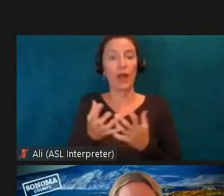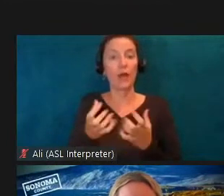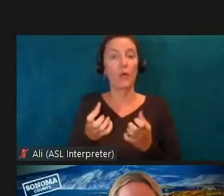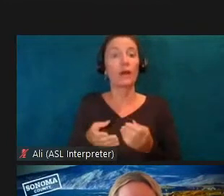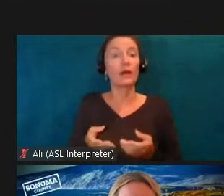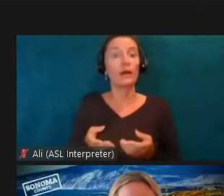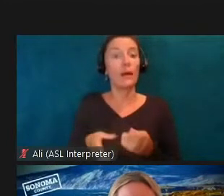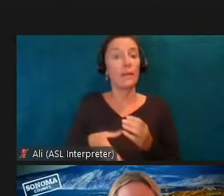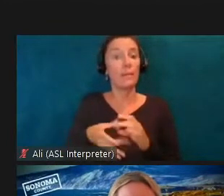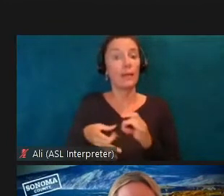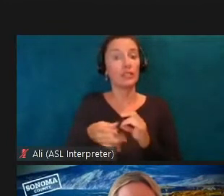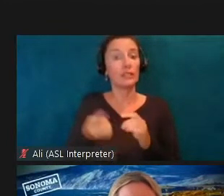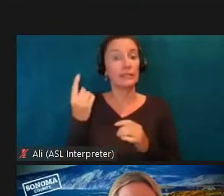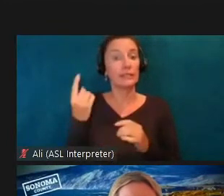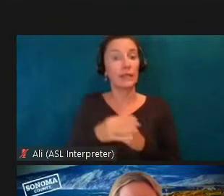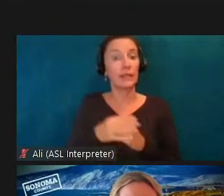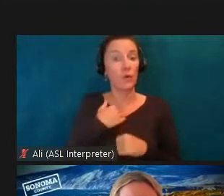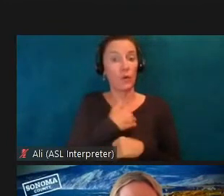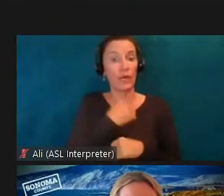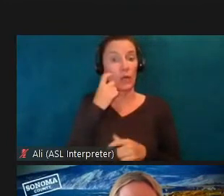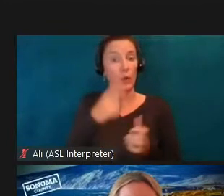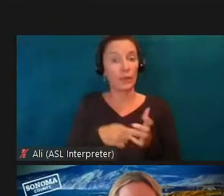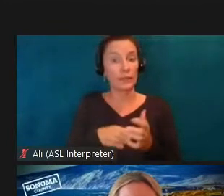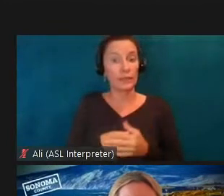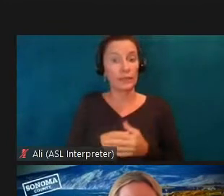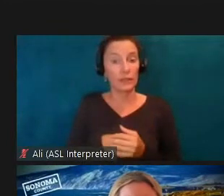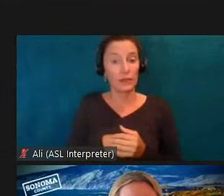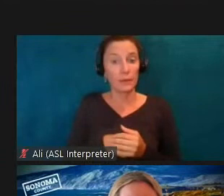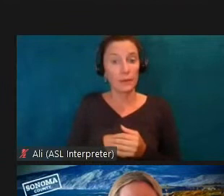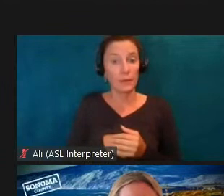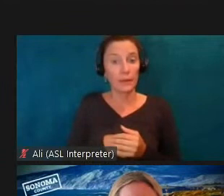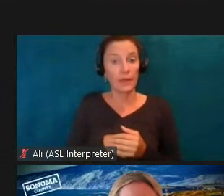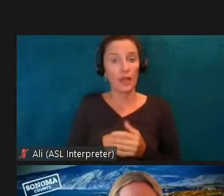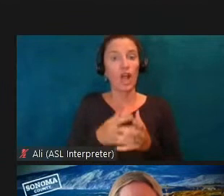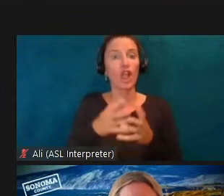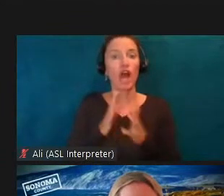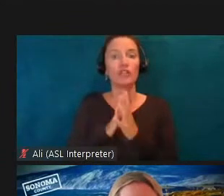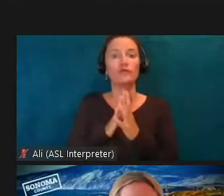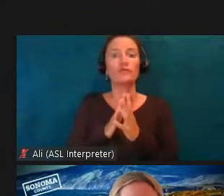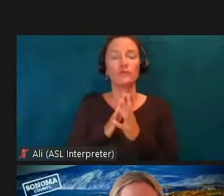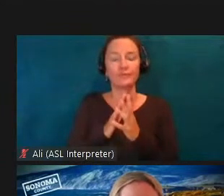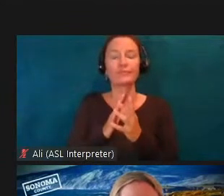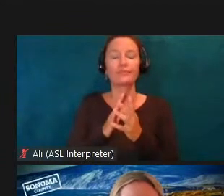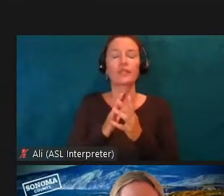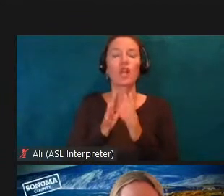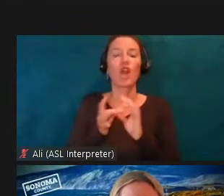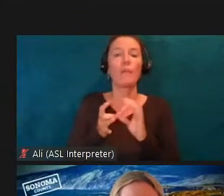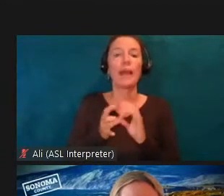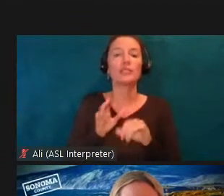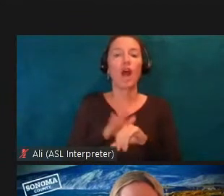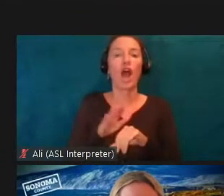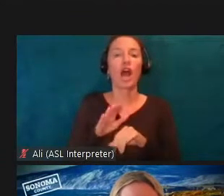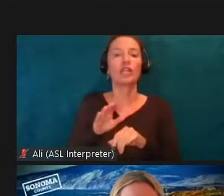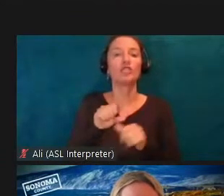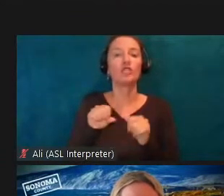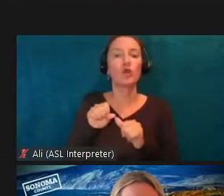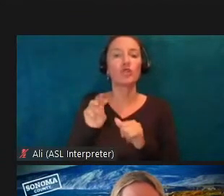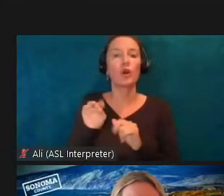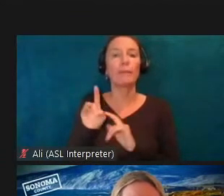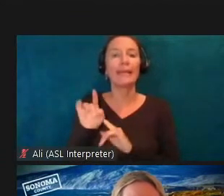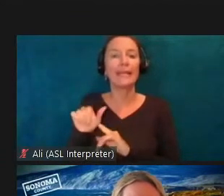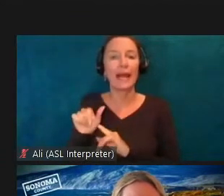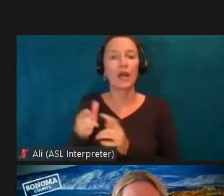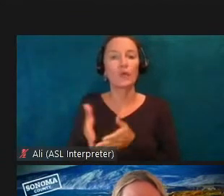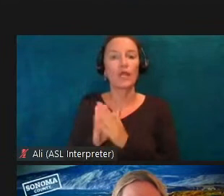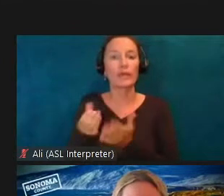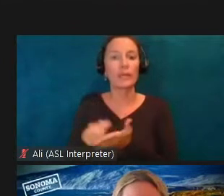we've noticed in my district offices is that there is a lot of traffic on social media requesting funds, money,